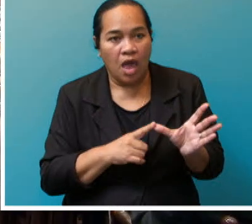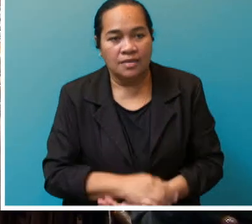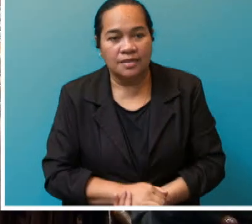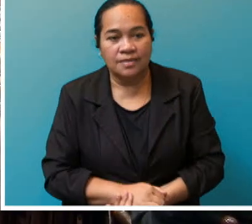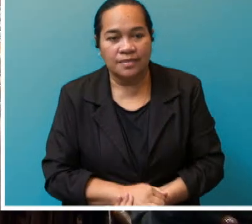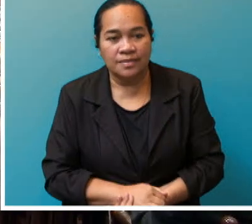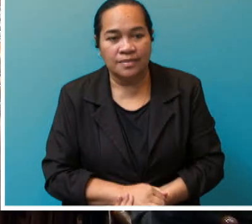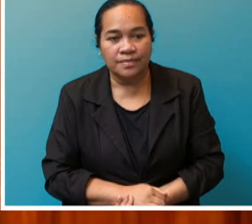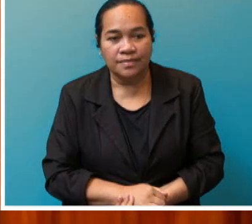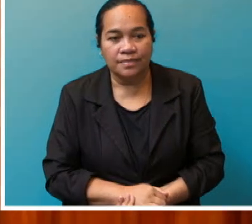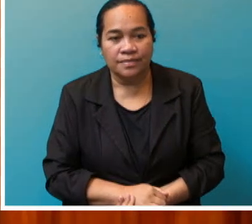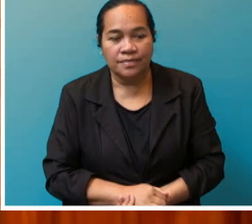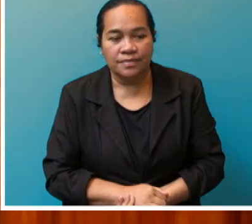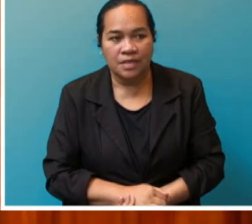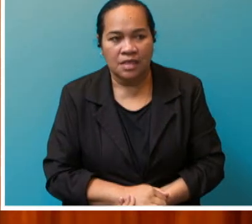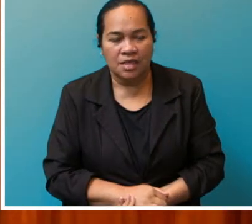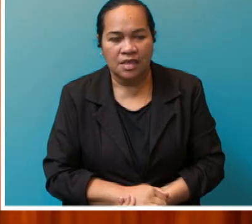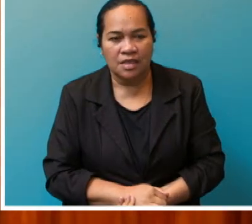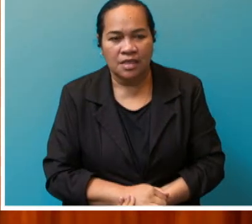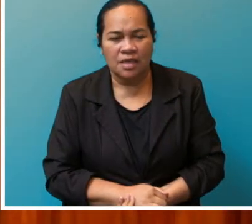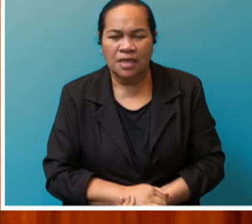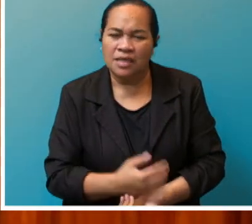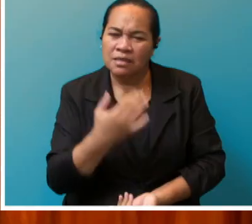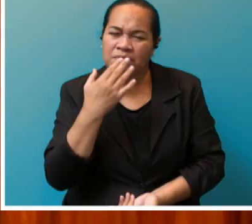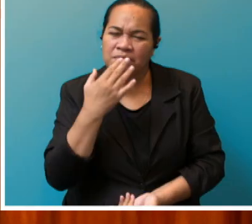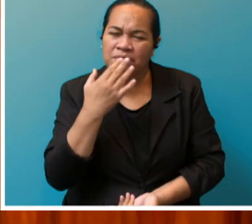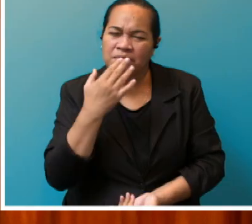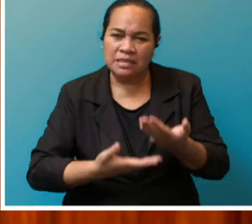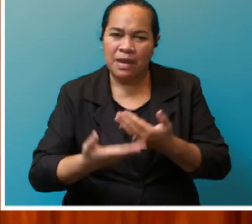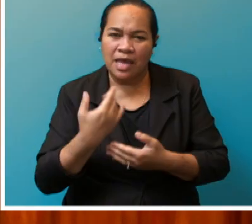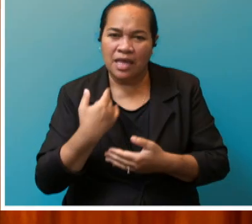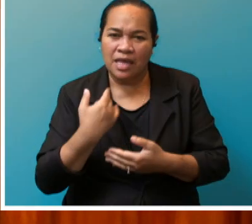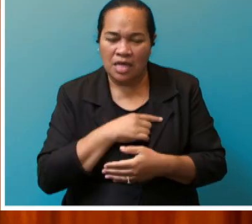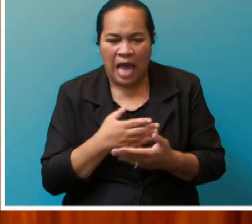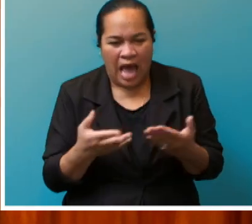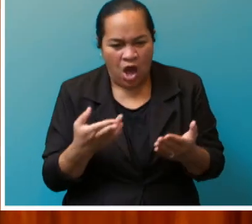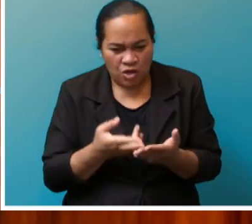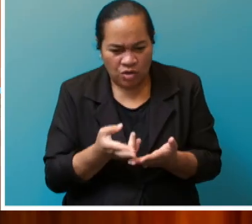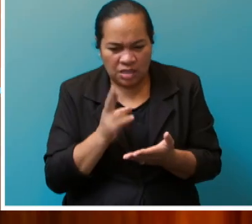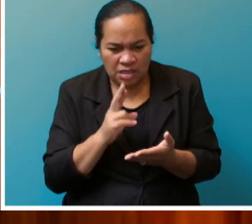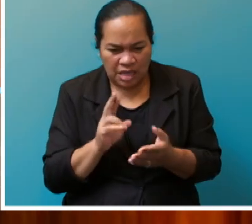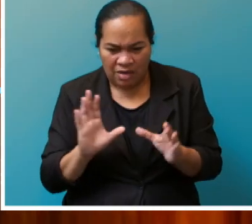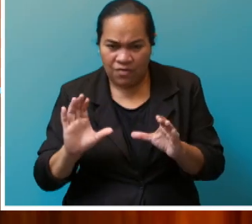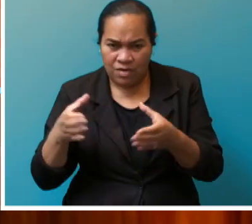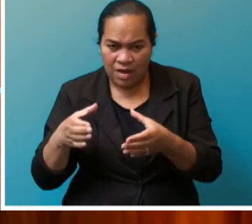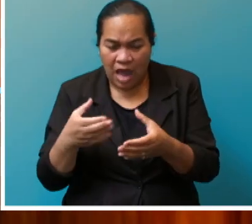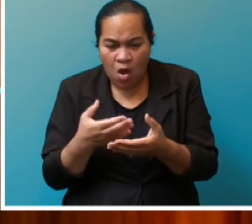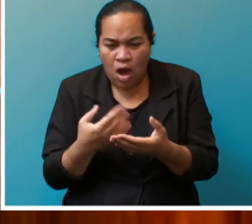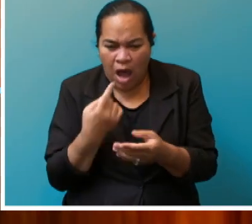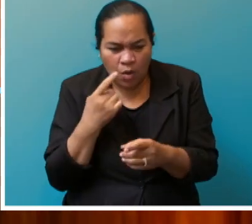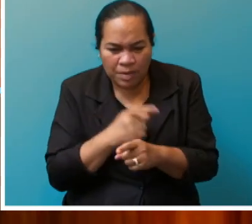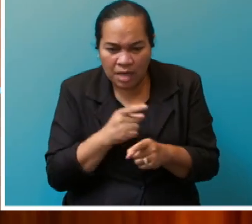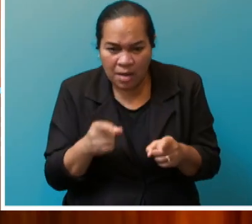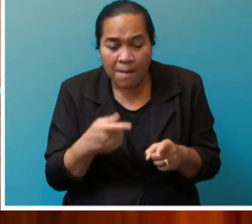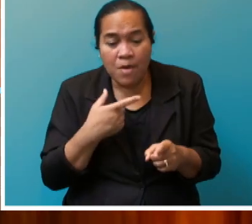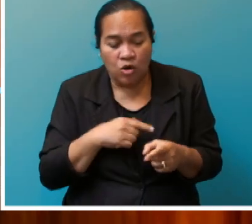Thank you, Honourable Speaker. Honourable Minister, can you briefly explain to us how the resilient facility will be governed, because it's owned by